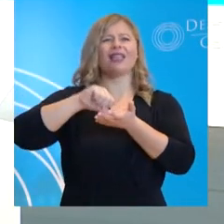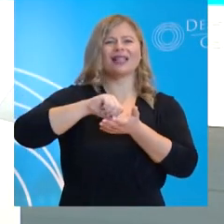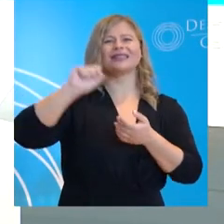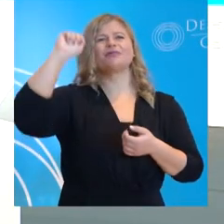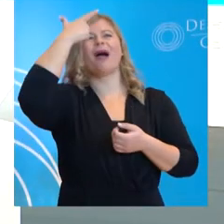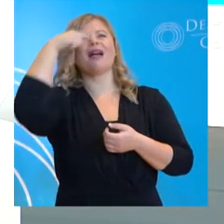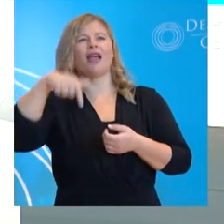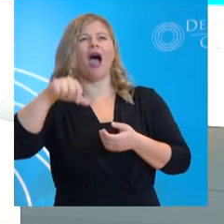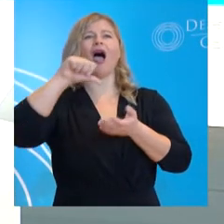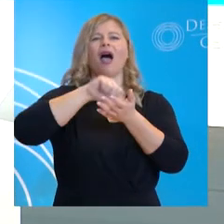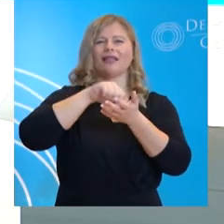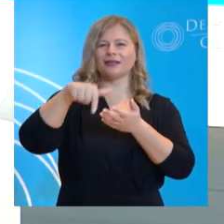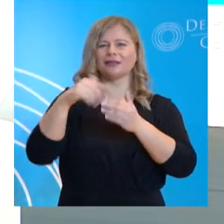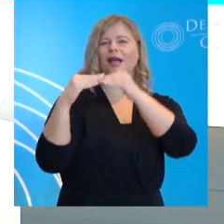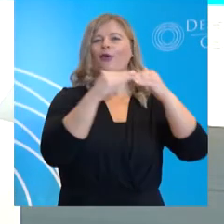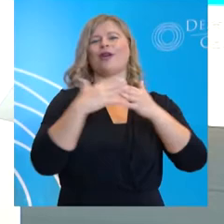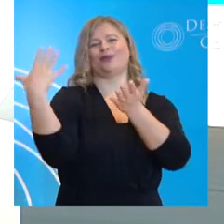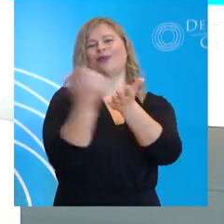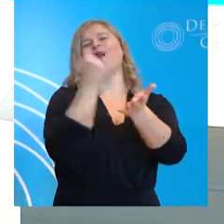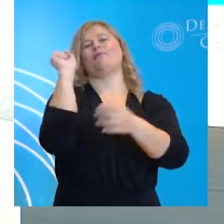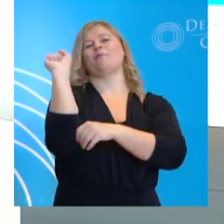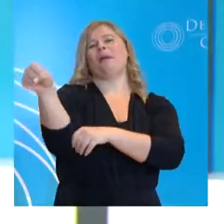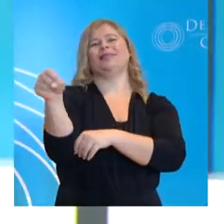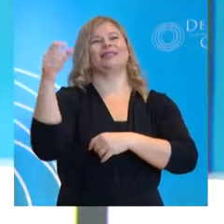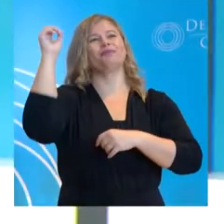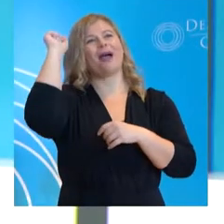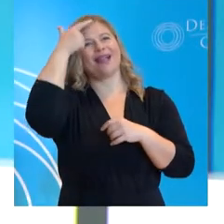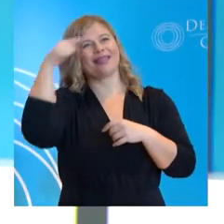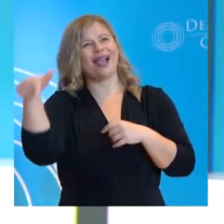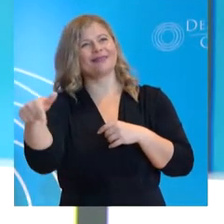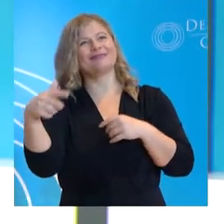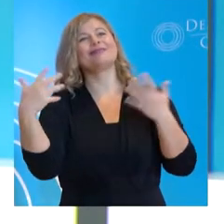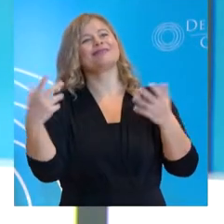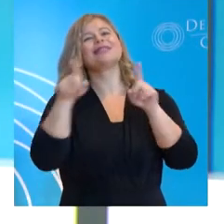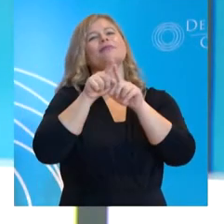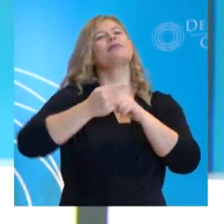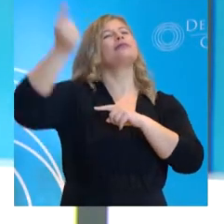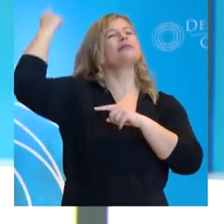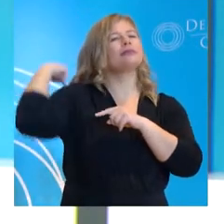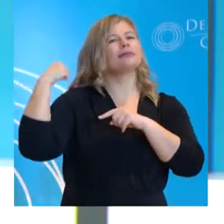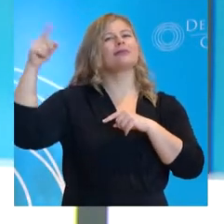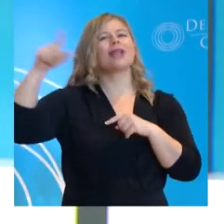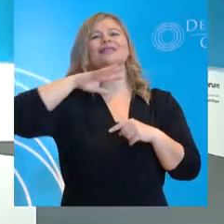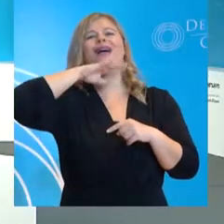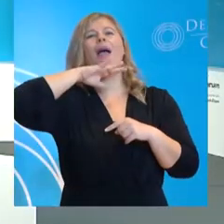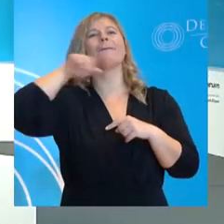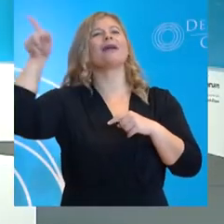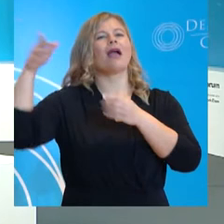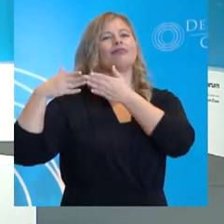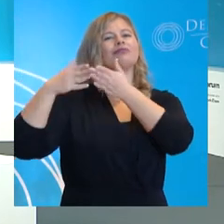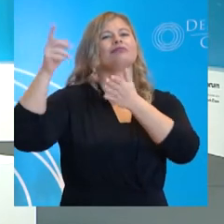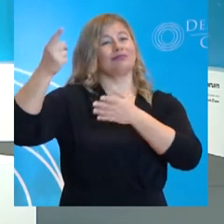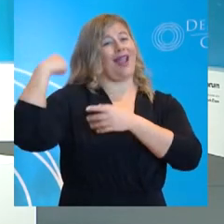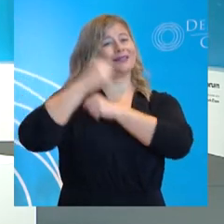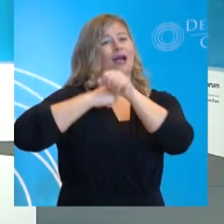Battle of Salamis, actually last year we celebrated 2,500 years. So this is a country with a very strong naval tradition. Well, let's not have another